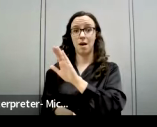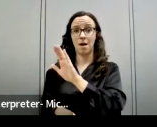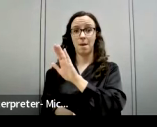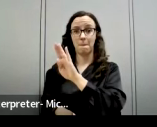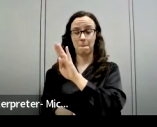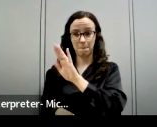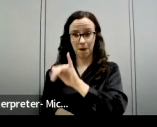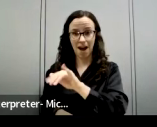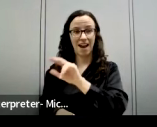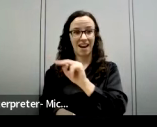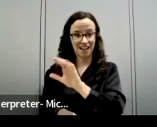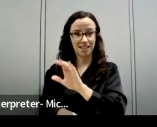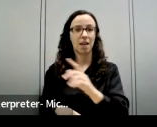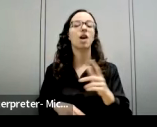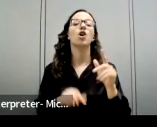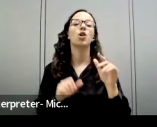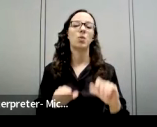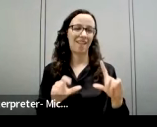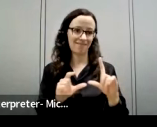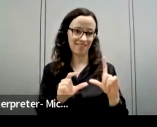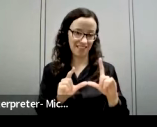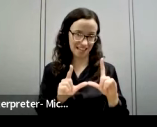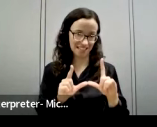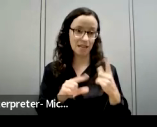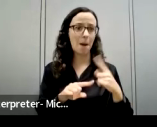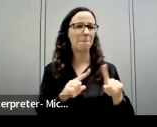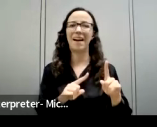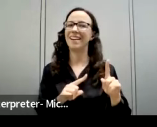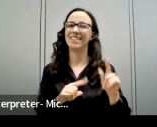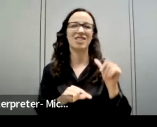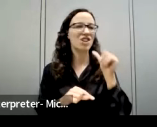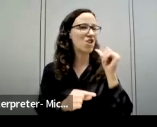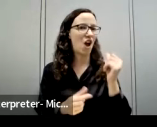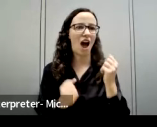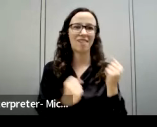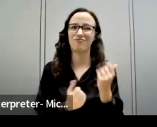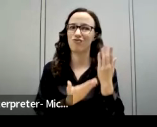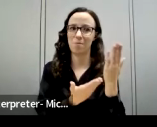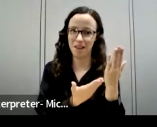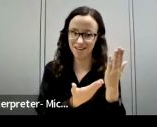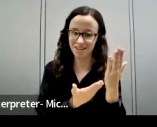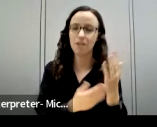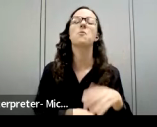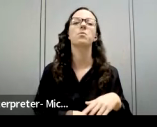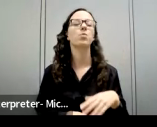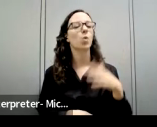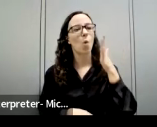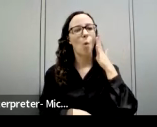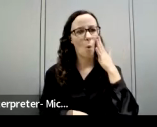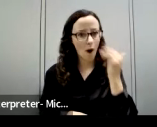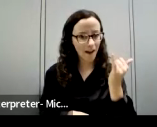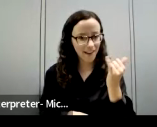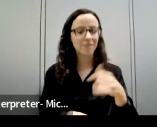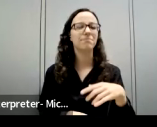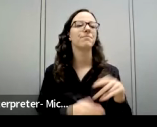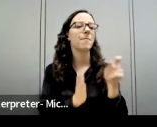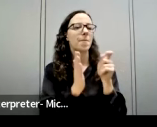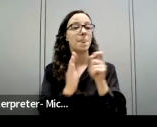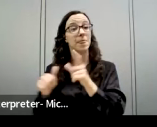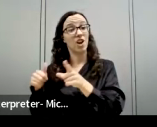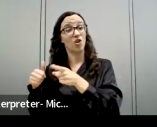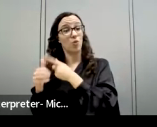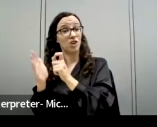it is not recommended. And it is not recommended for a couple reasons. One of the reasons being just that the